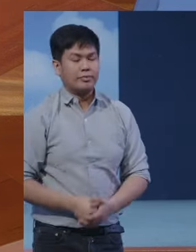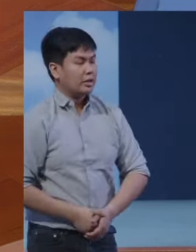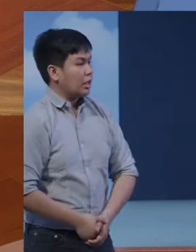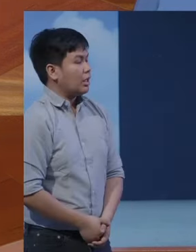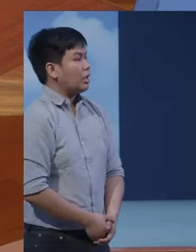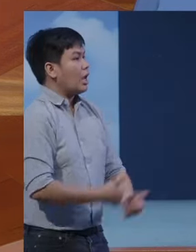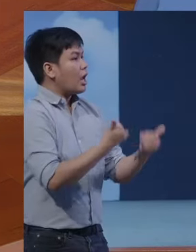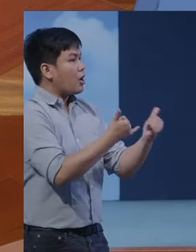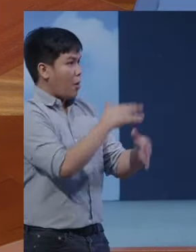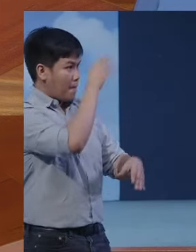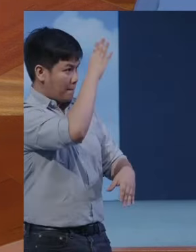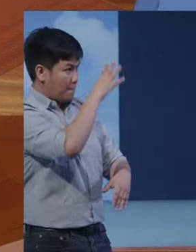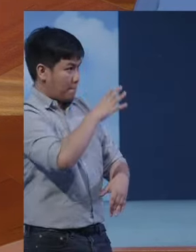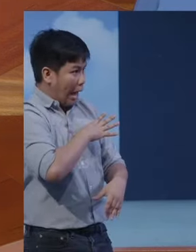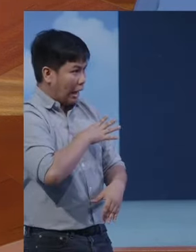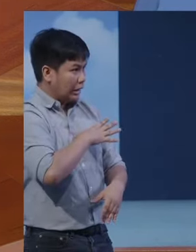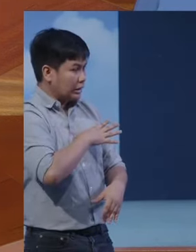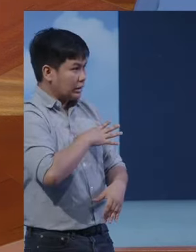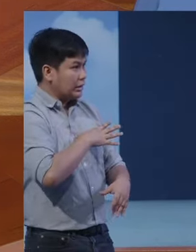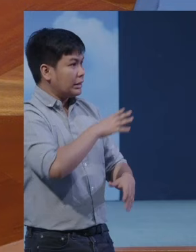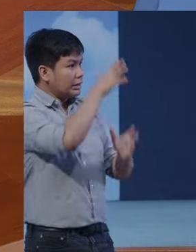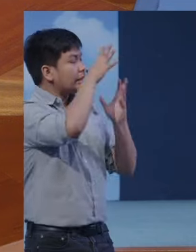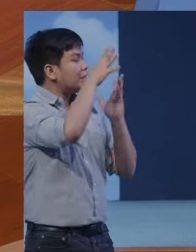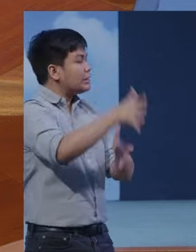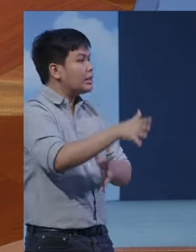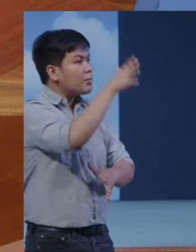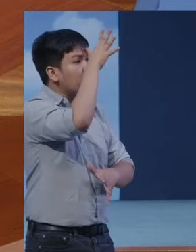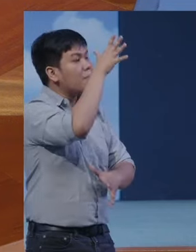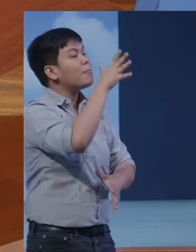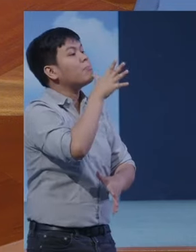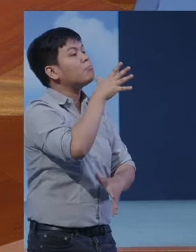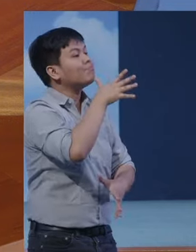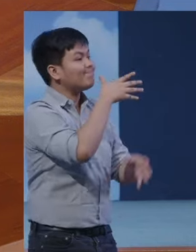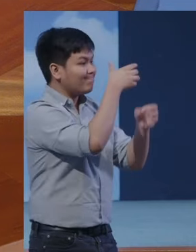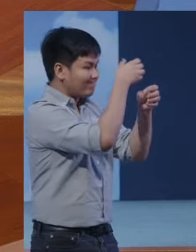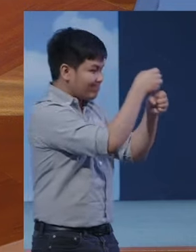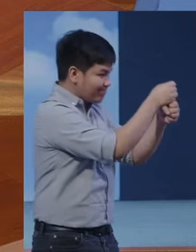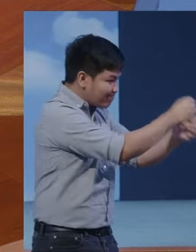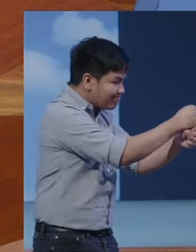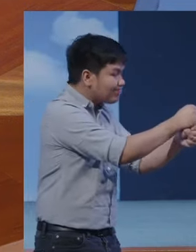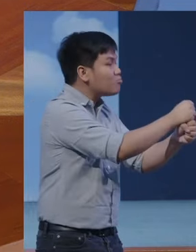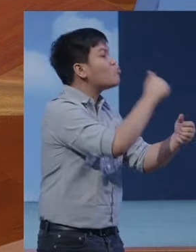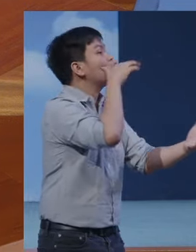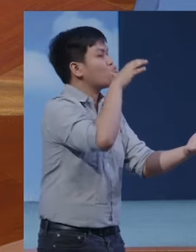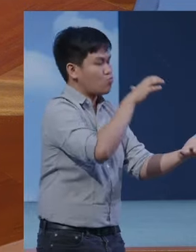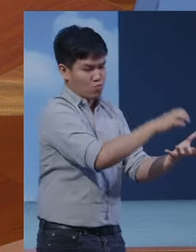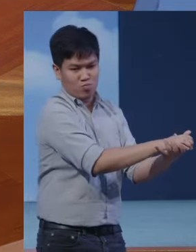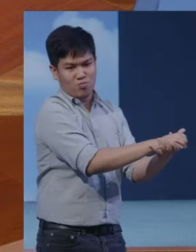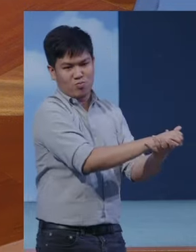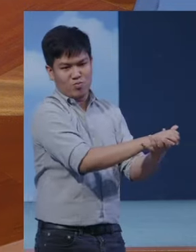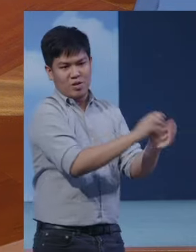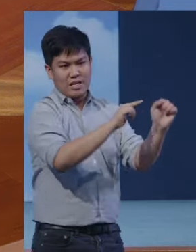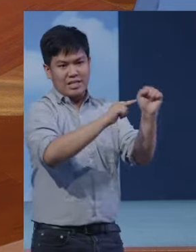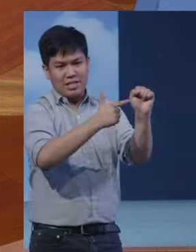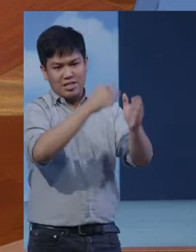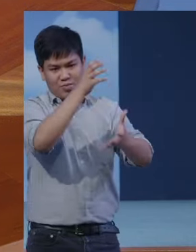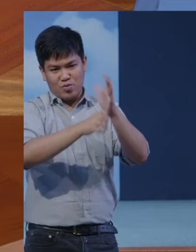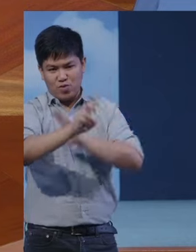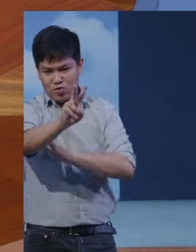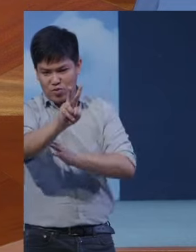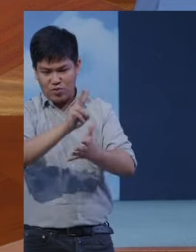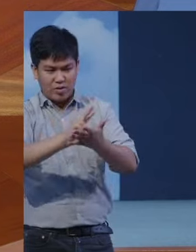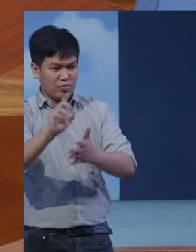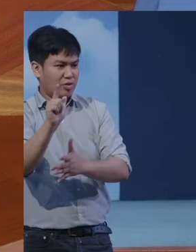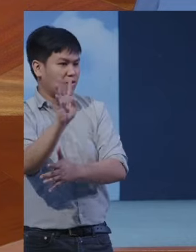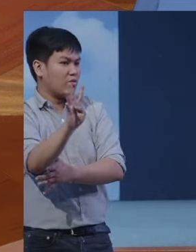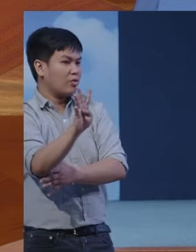therefore a man shall leave His Father and his mother and hold fast to his wife ano ion Genesis 2:24